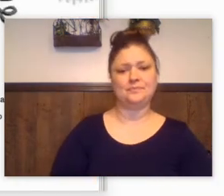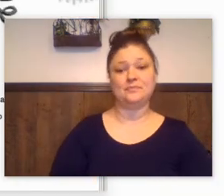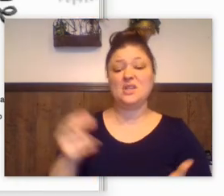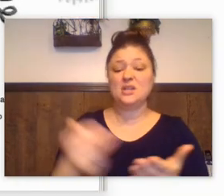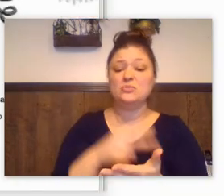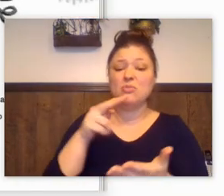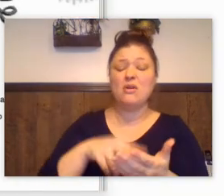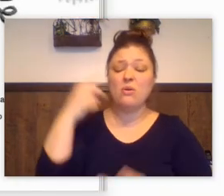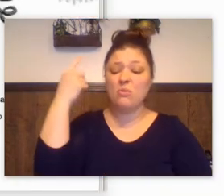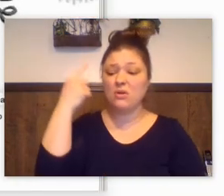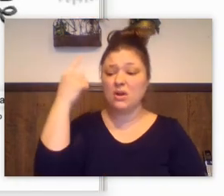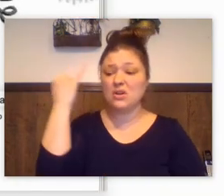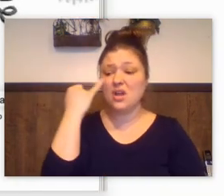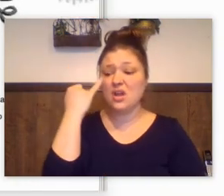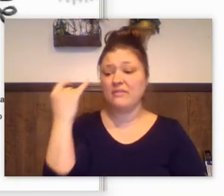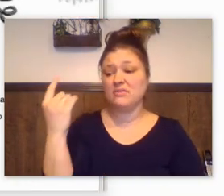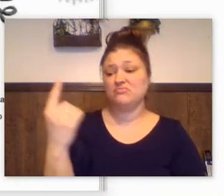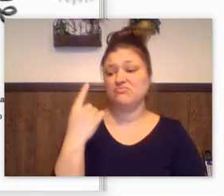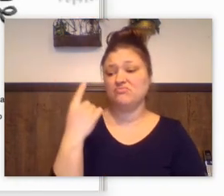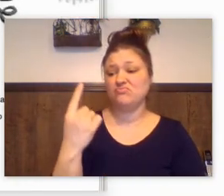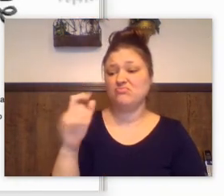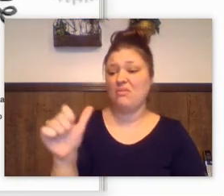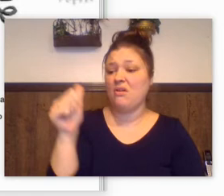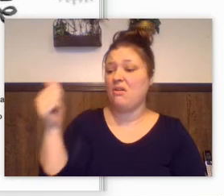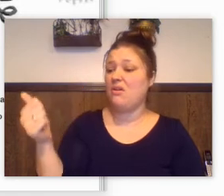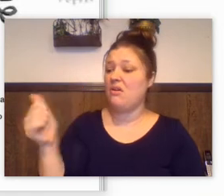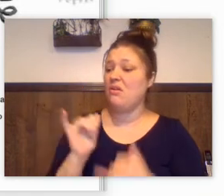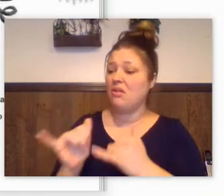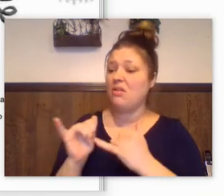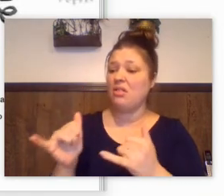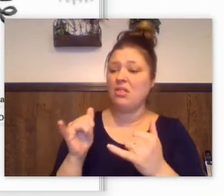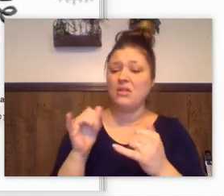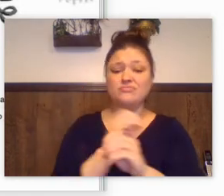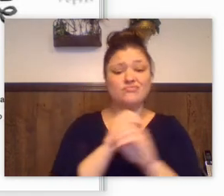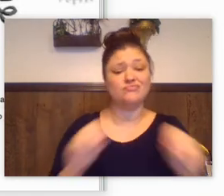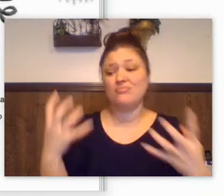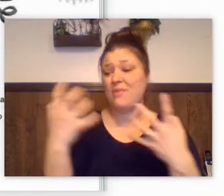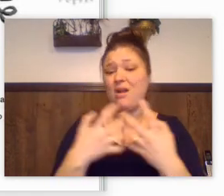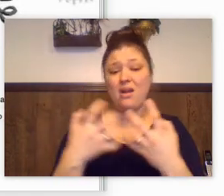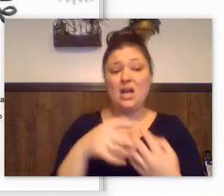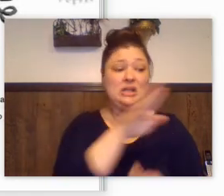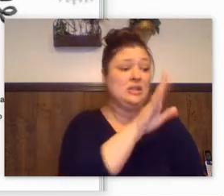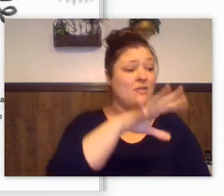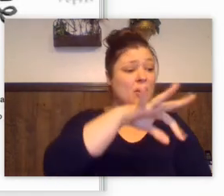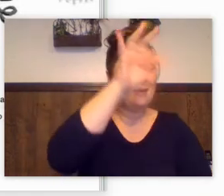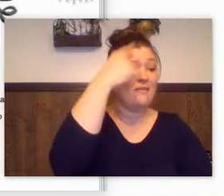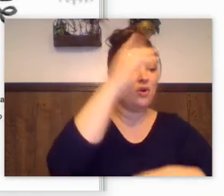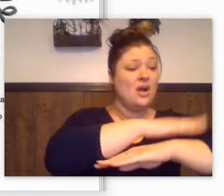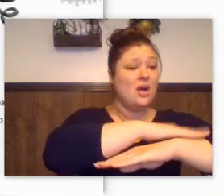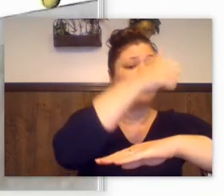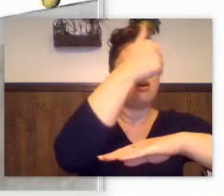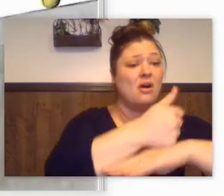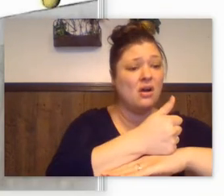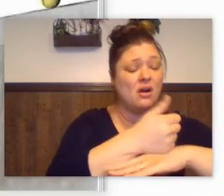Spork wondered if there were other lonely creatures out there with no matching kind, who never got chosen to be at the table.